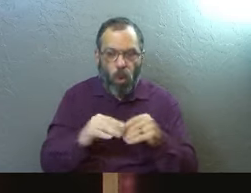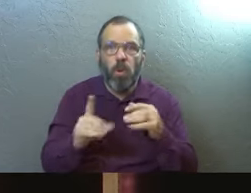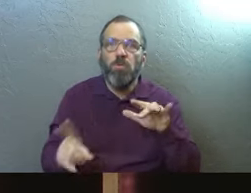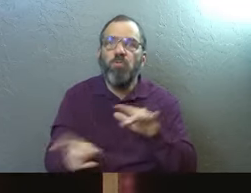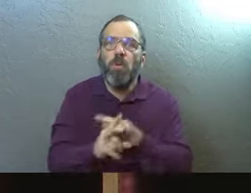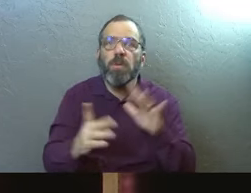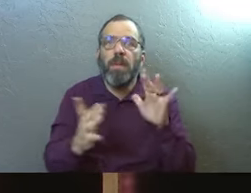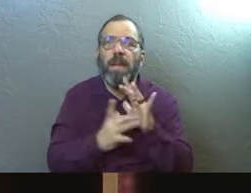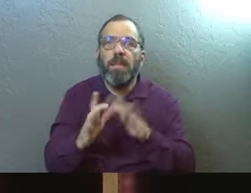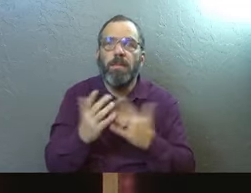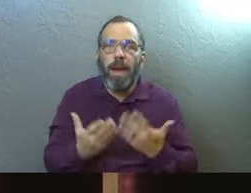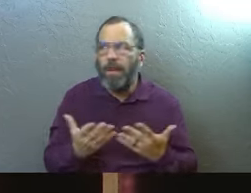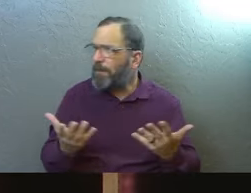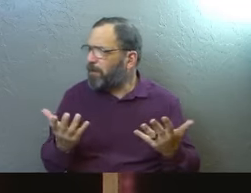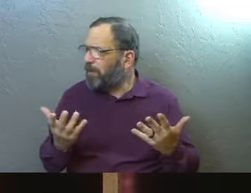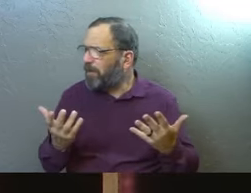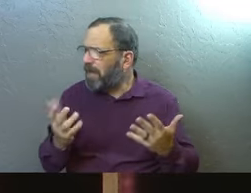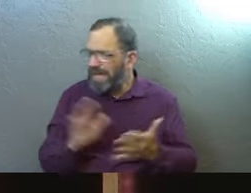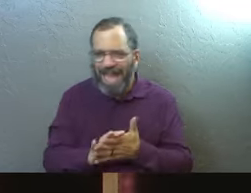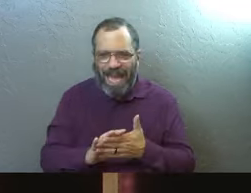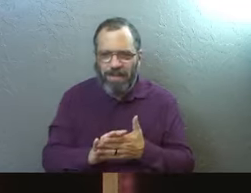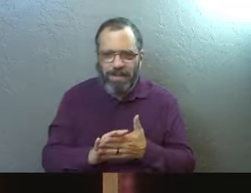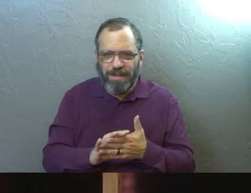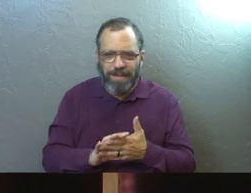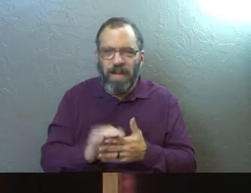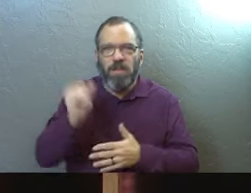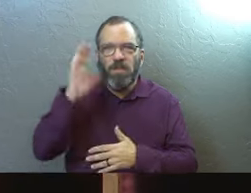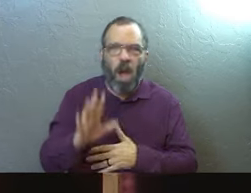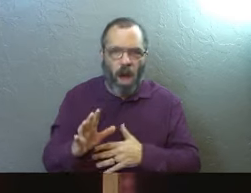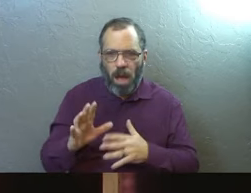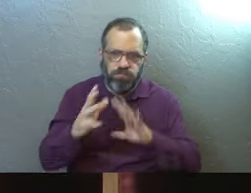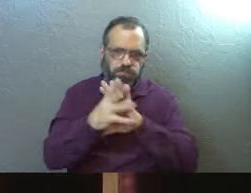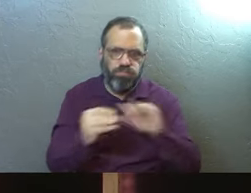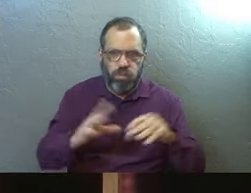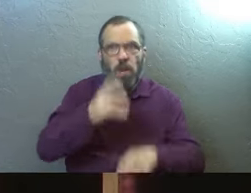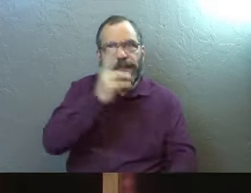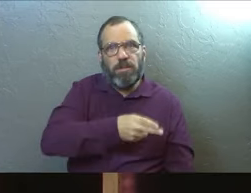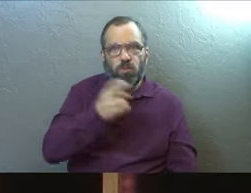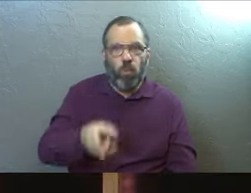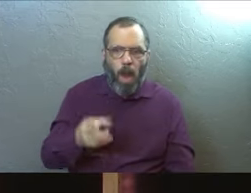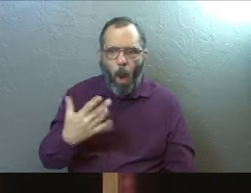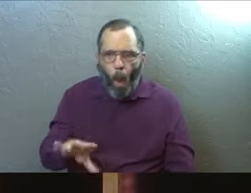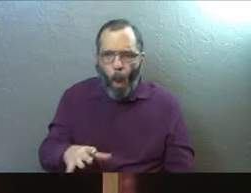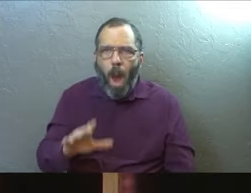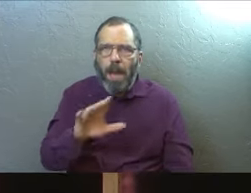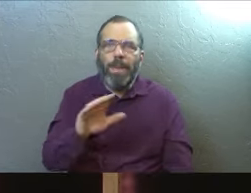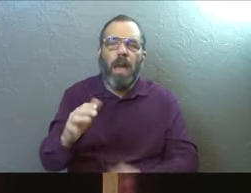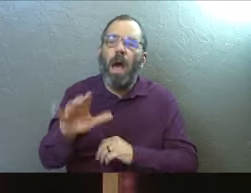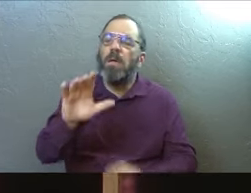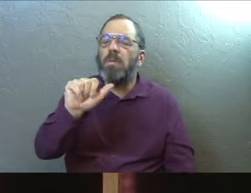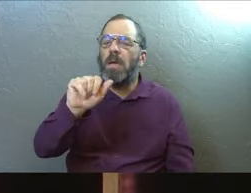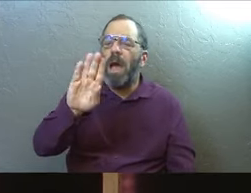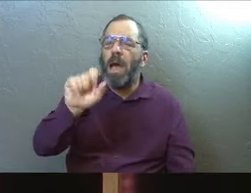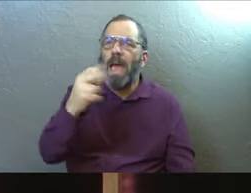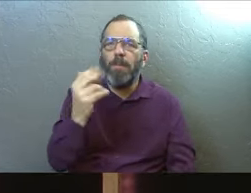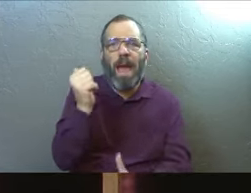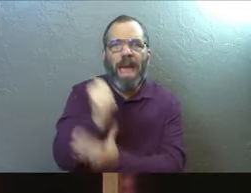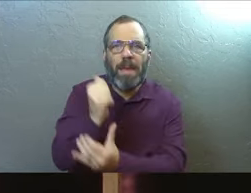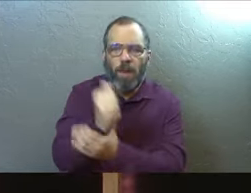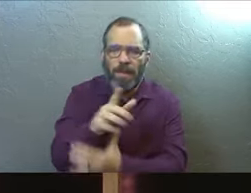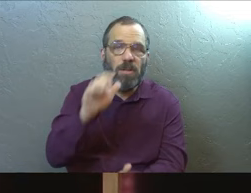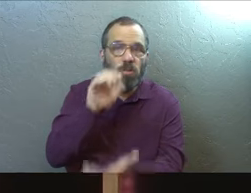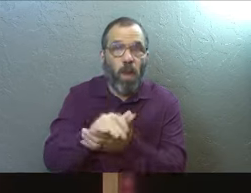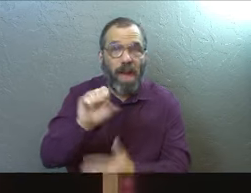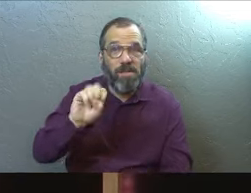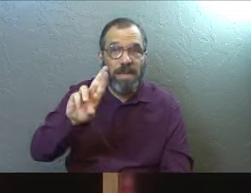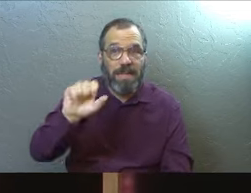many times in the Bible. This is almost like a greatest hit for God when it comes to human history, because Abraham and Sarah could not have children either,